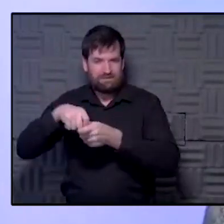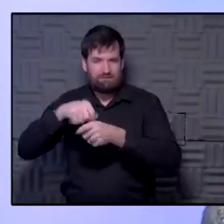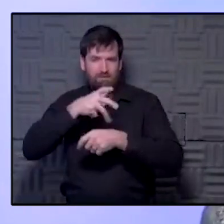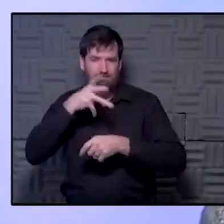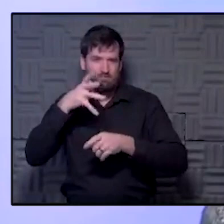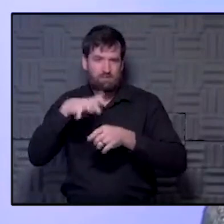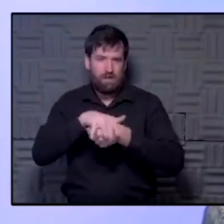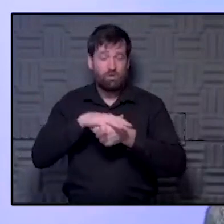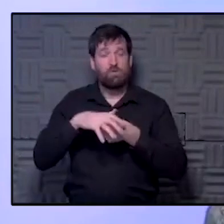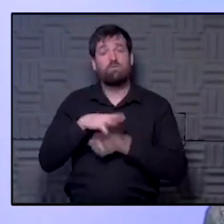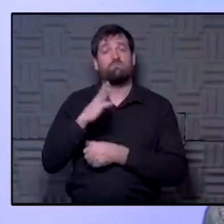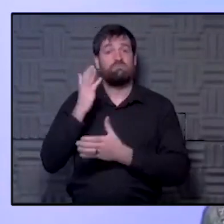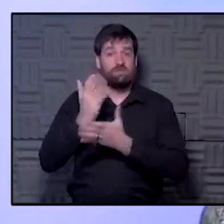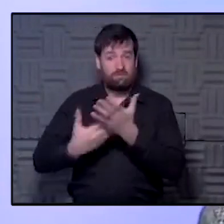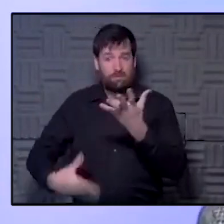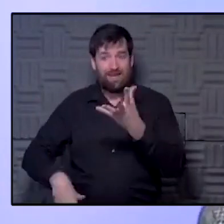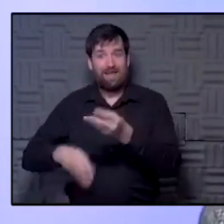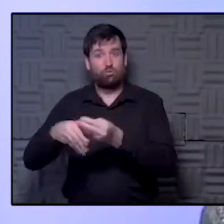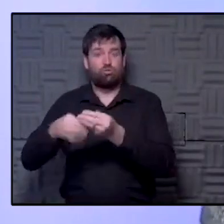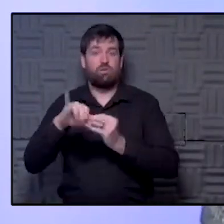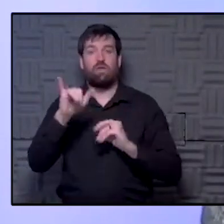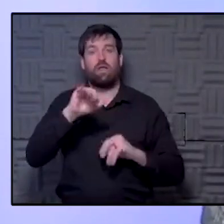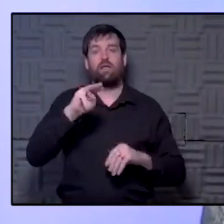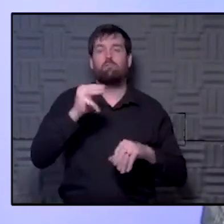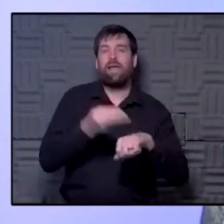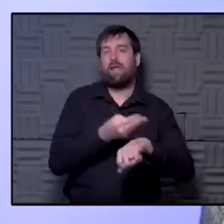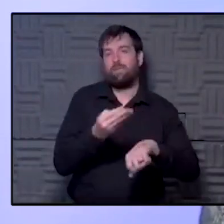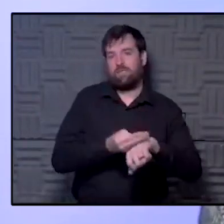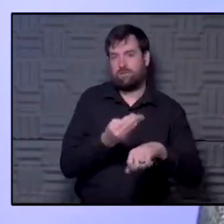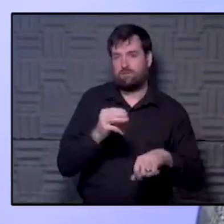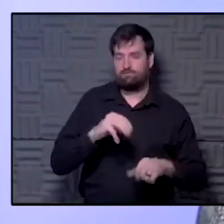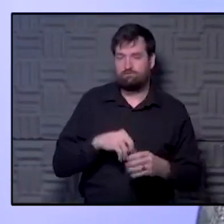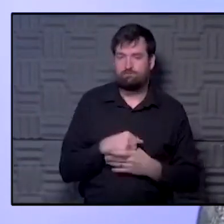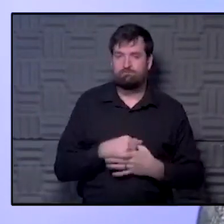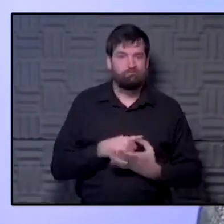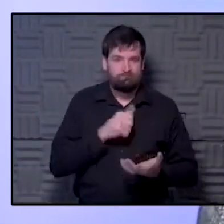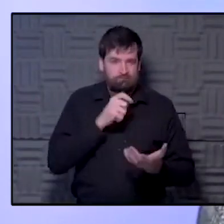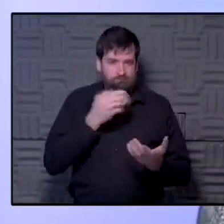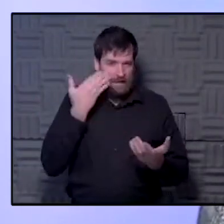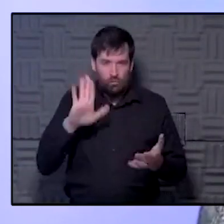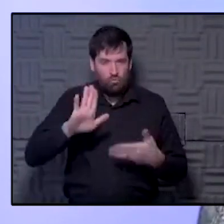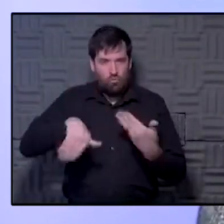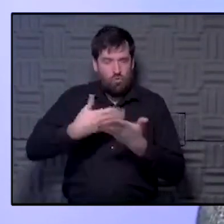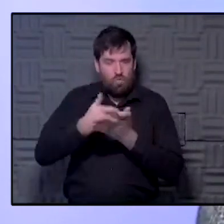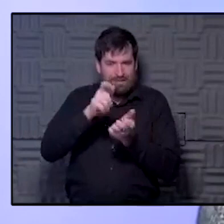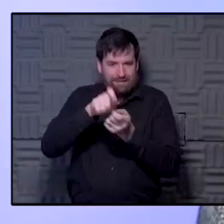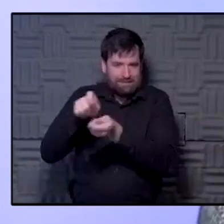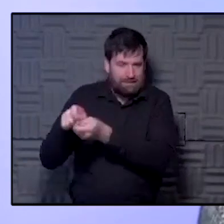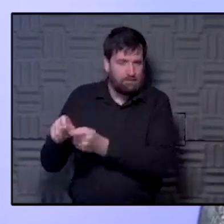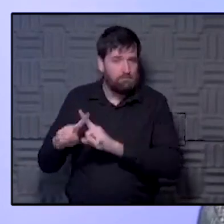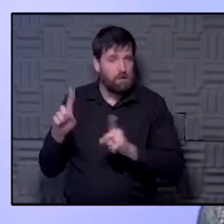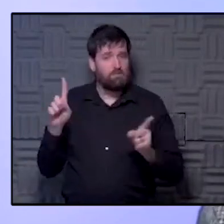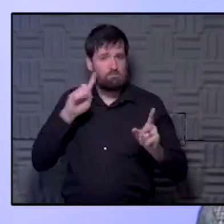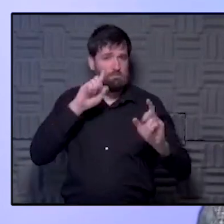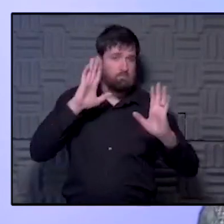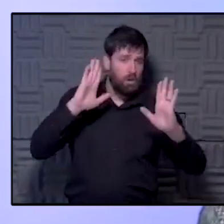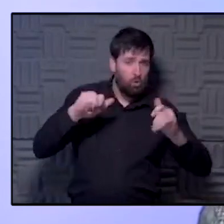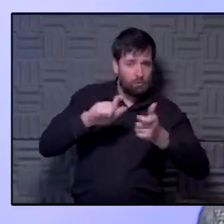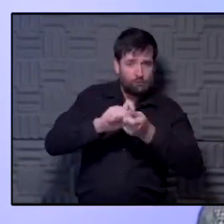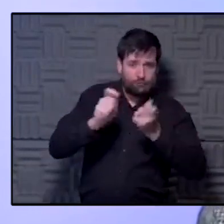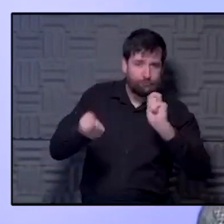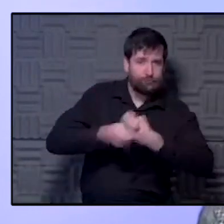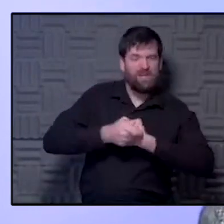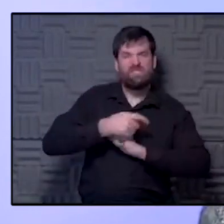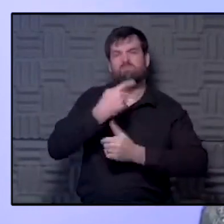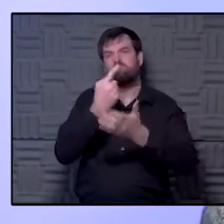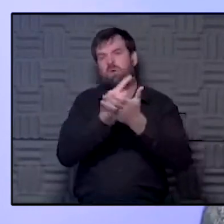end up with some extra, for example, in Miami. I don't know all the details, but I hope we get this changed in a